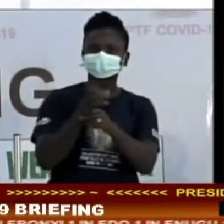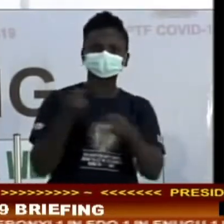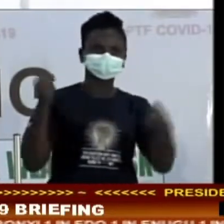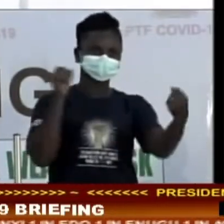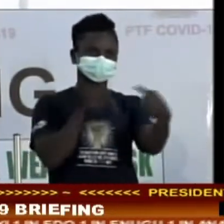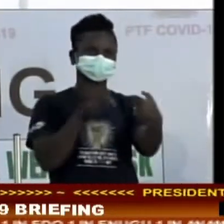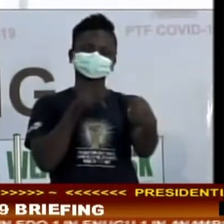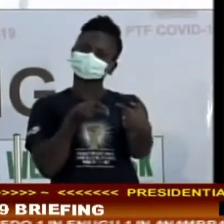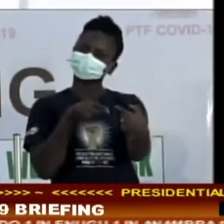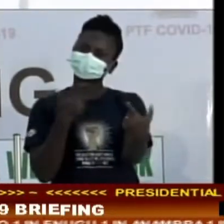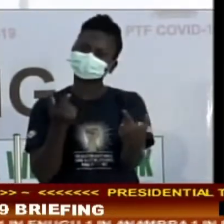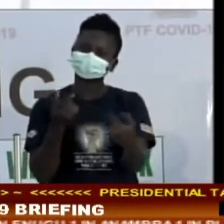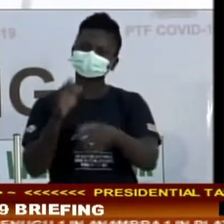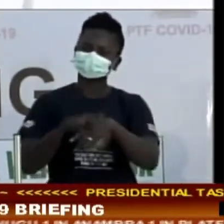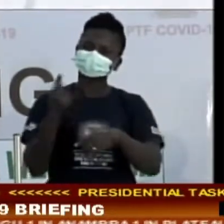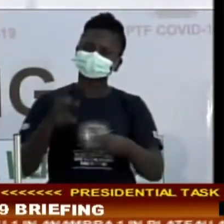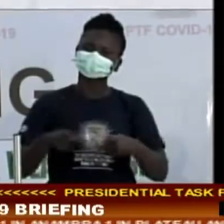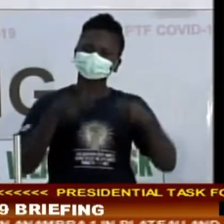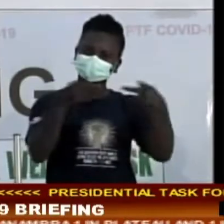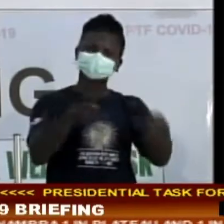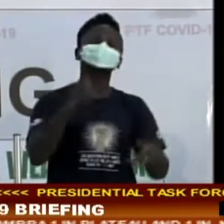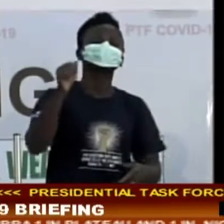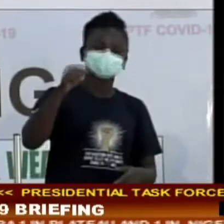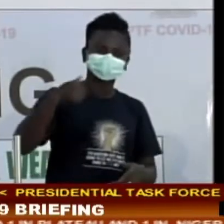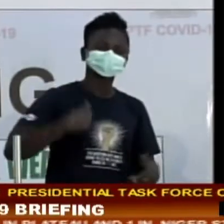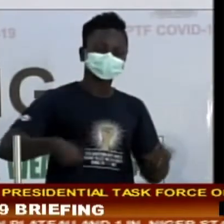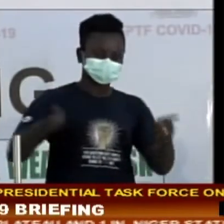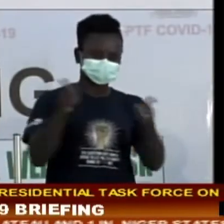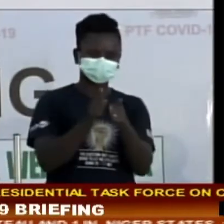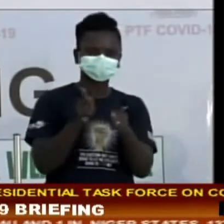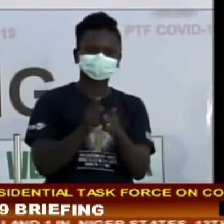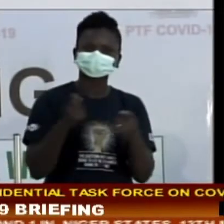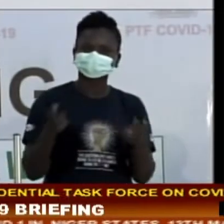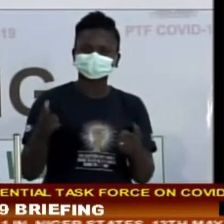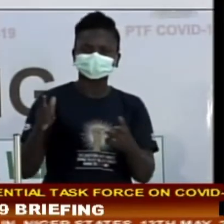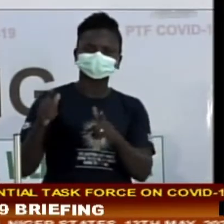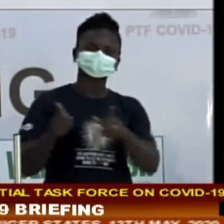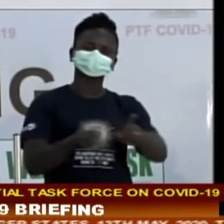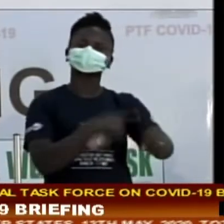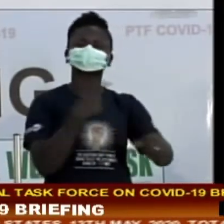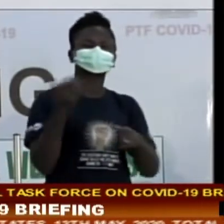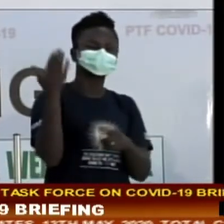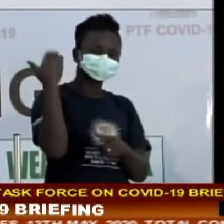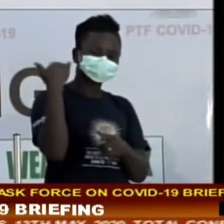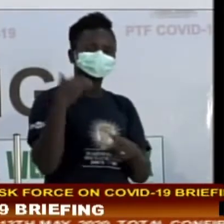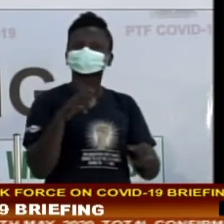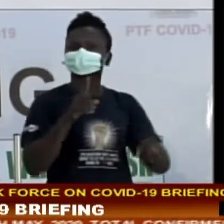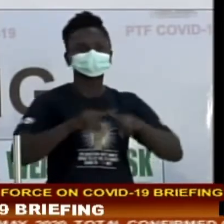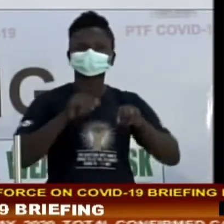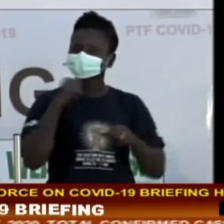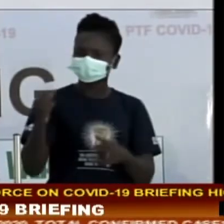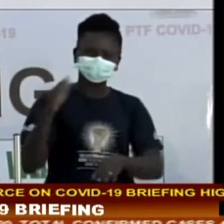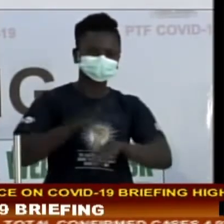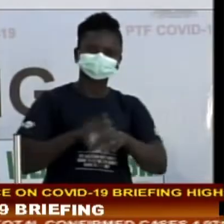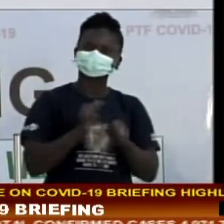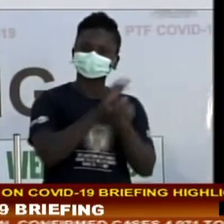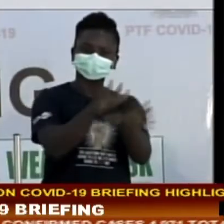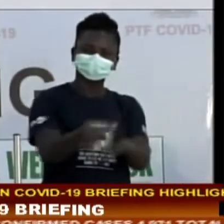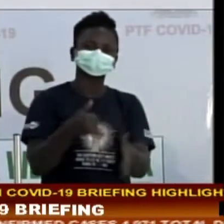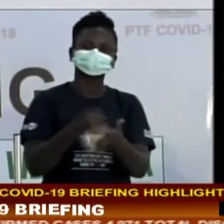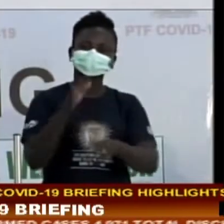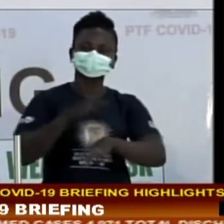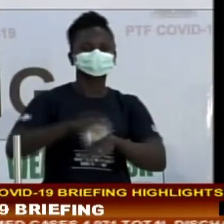that he made me yeah we met long ago but it wasn't in connection with covid-19 it was in connection with something else and uh those